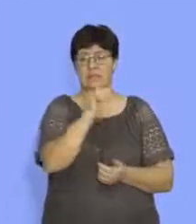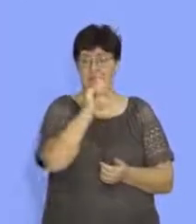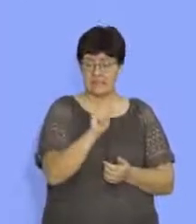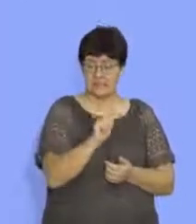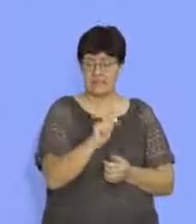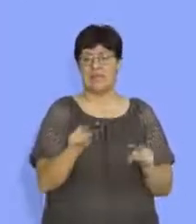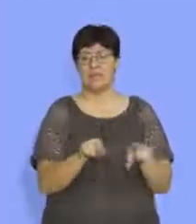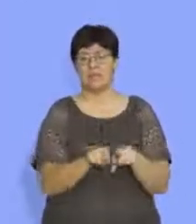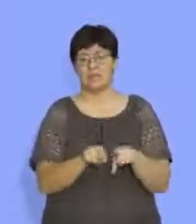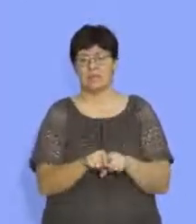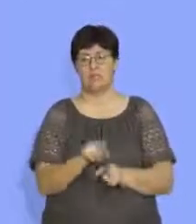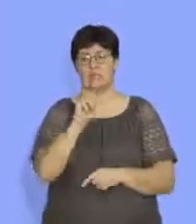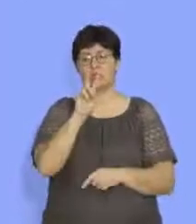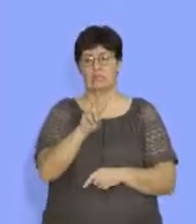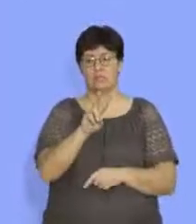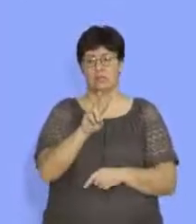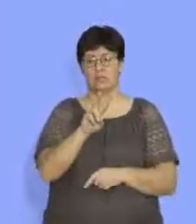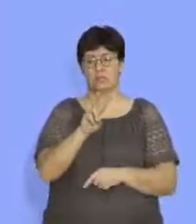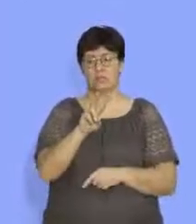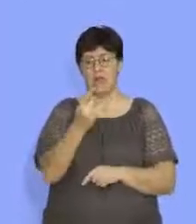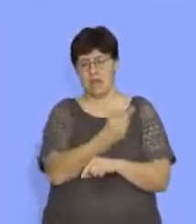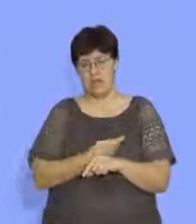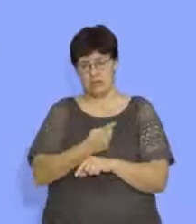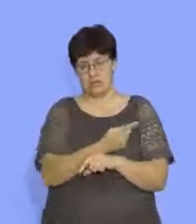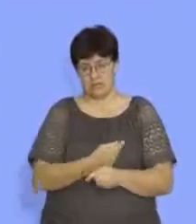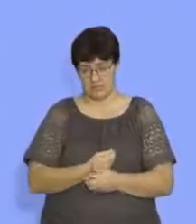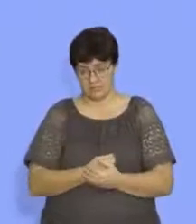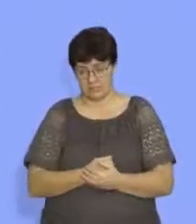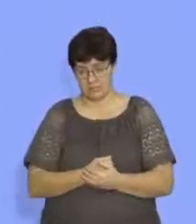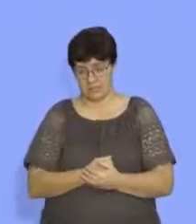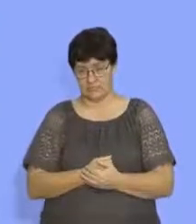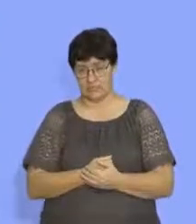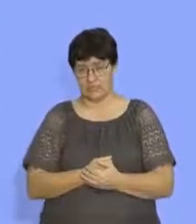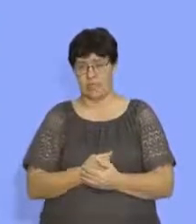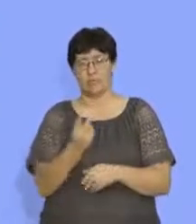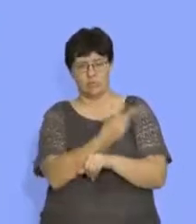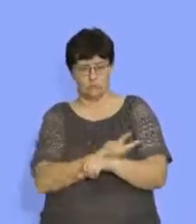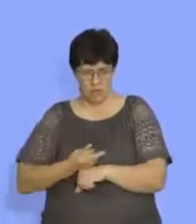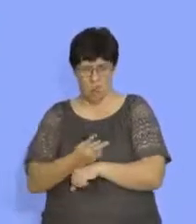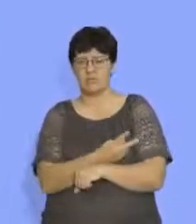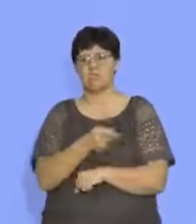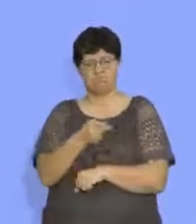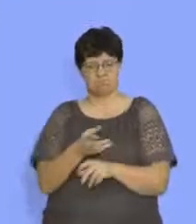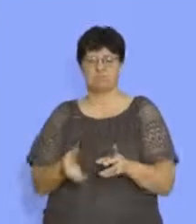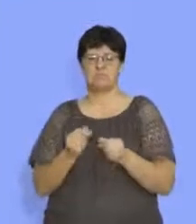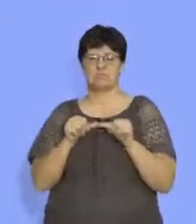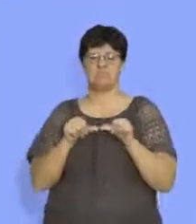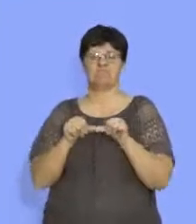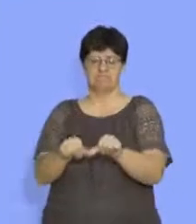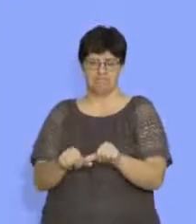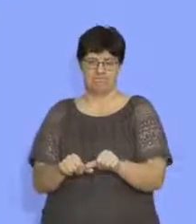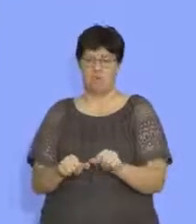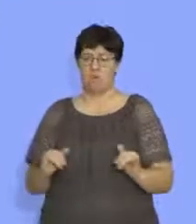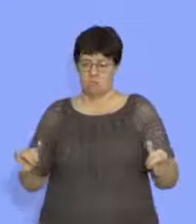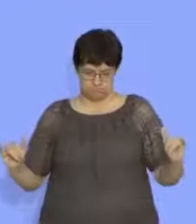therefore, T will be equals to 2 hours. This will be the time that it